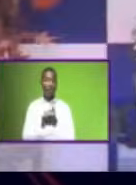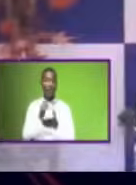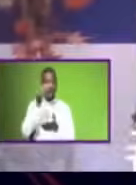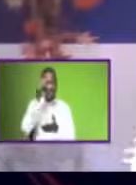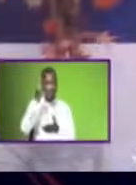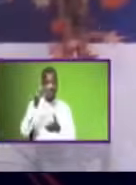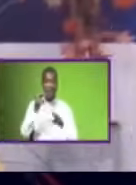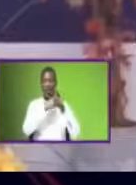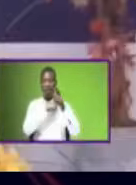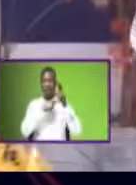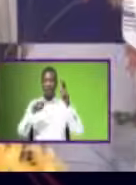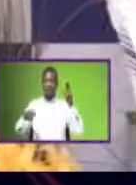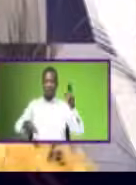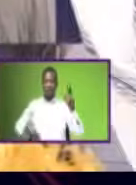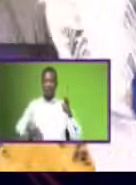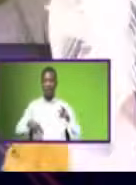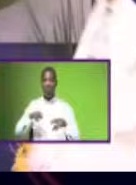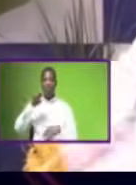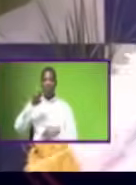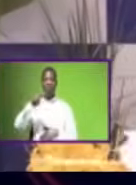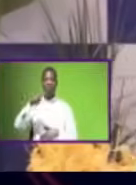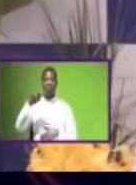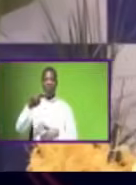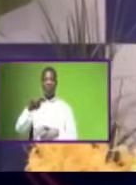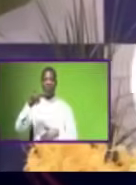Philadelphia,